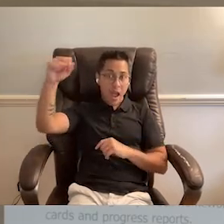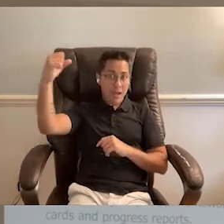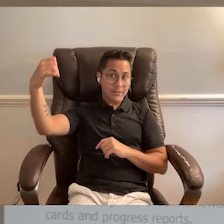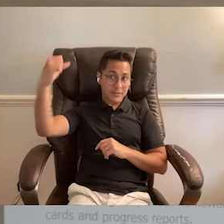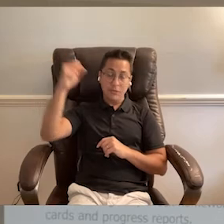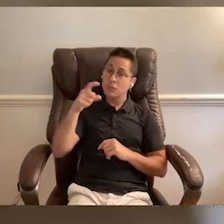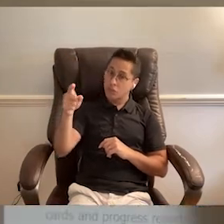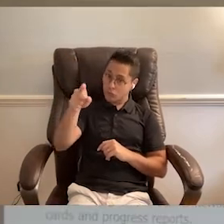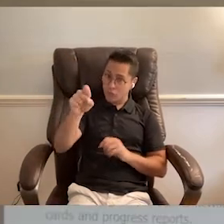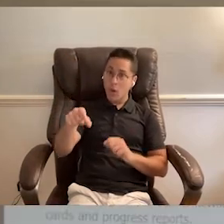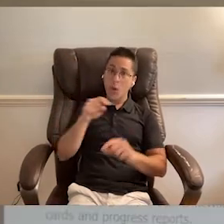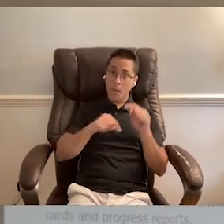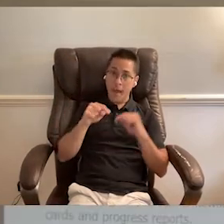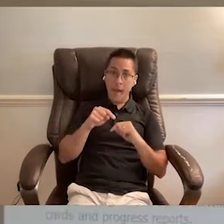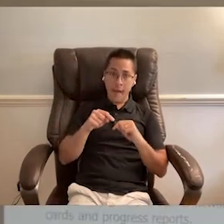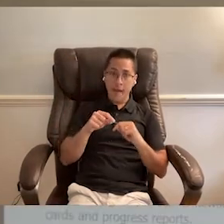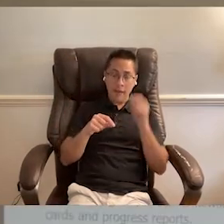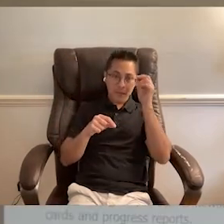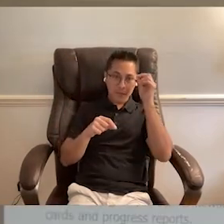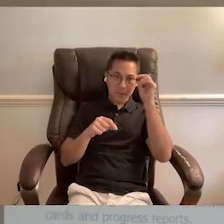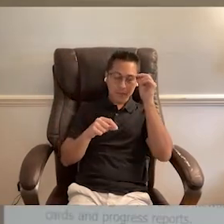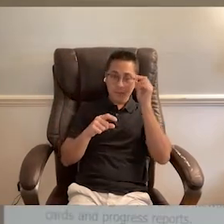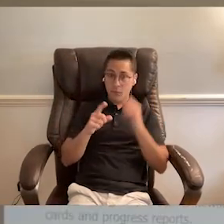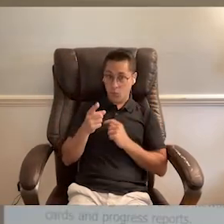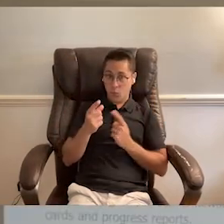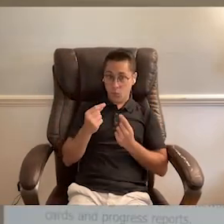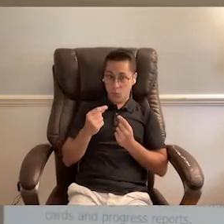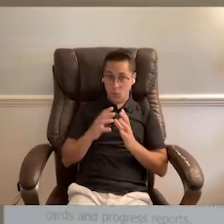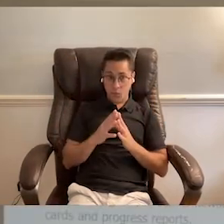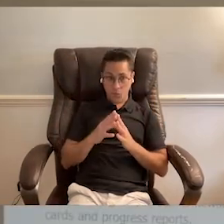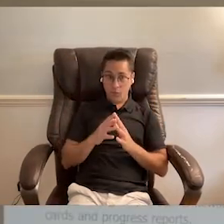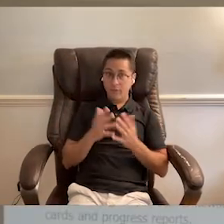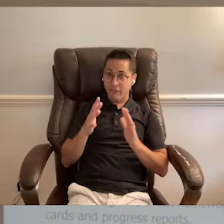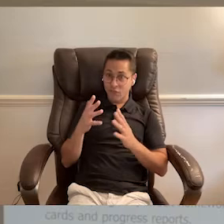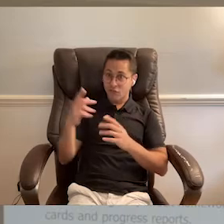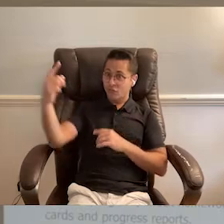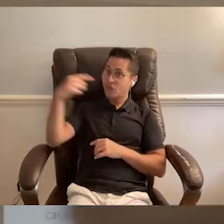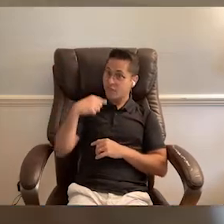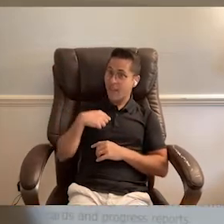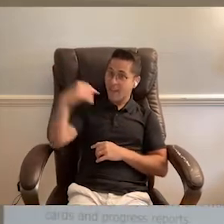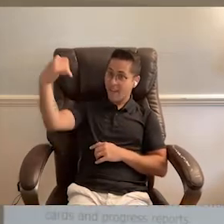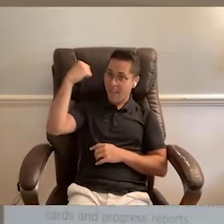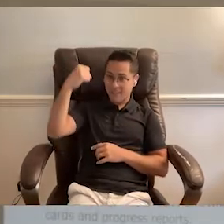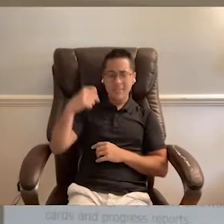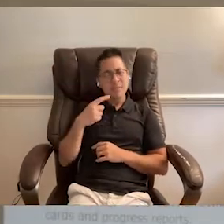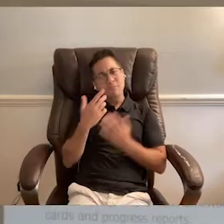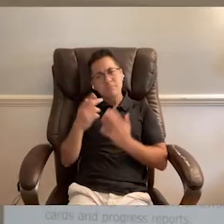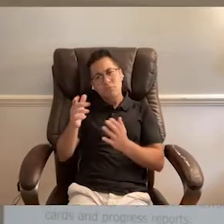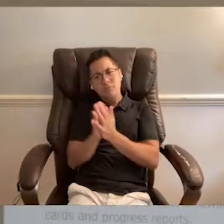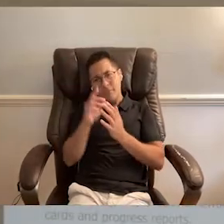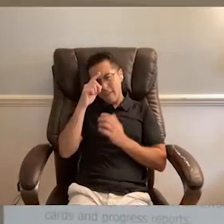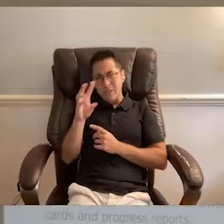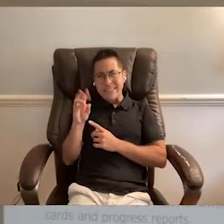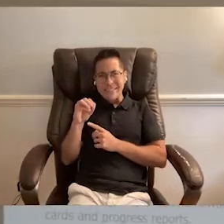for all. So what you do is you finally get your yes, and let's say you're asking for 60 minutes a week of speech